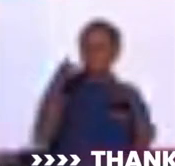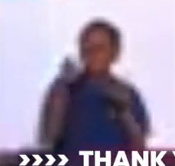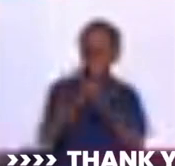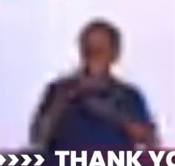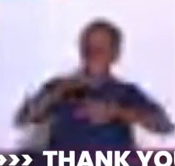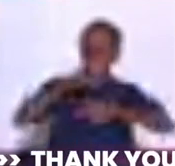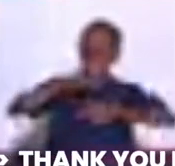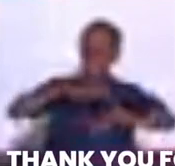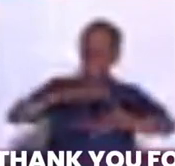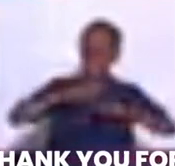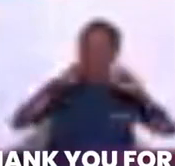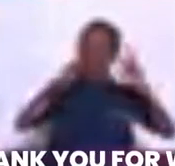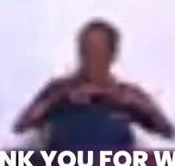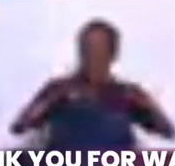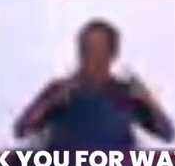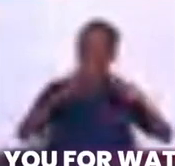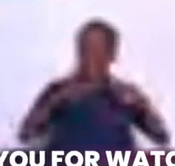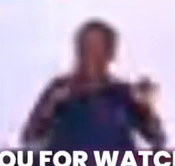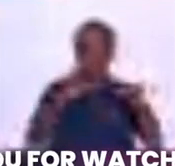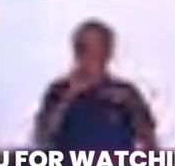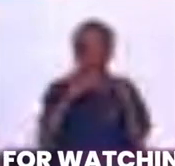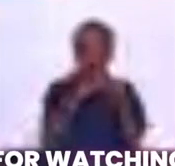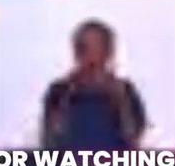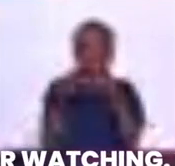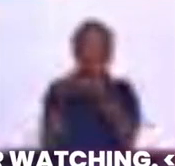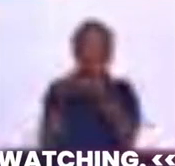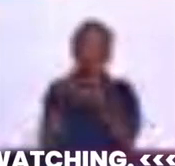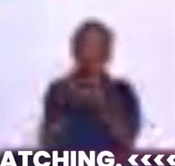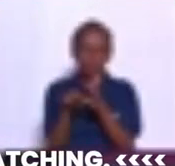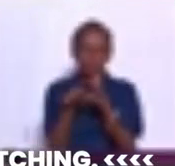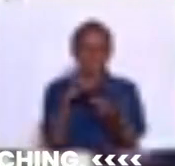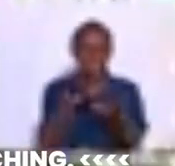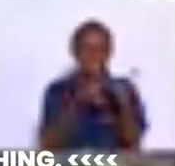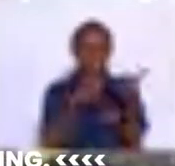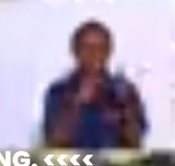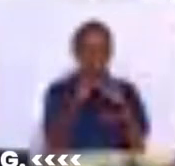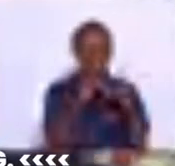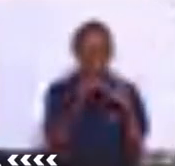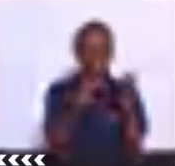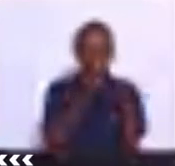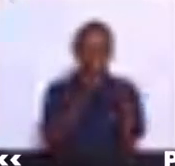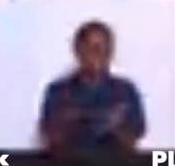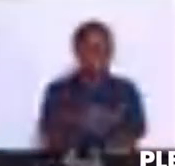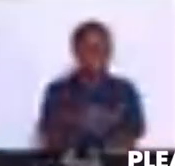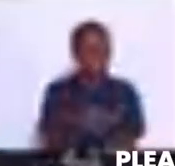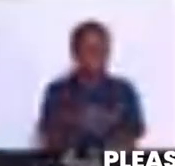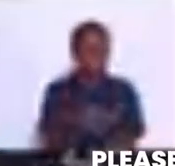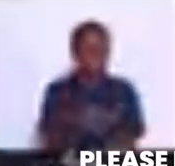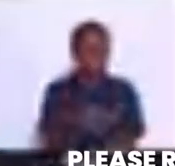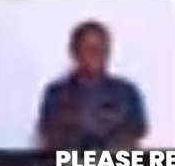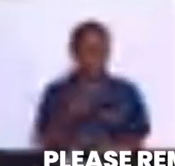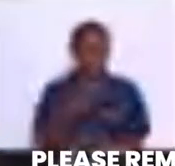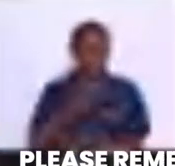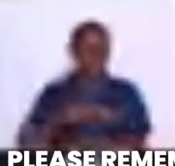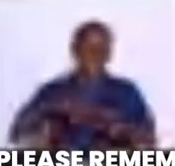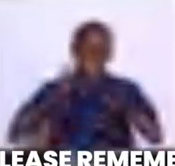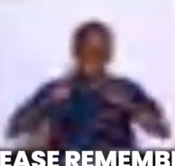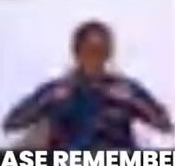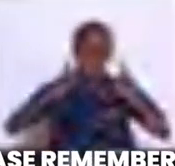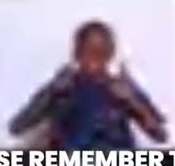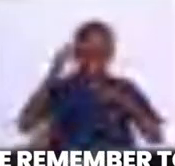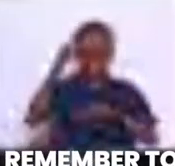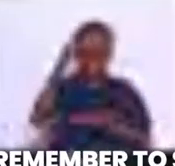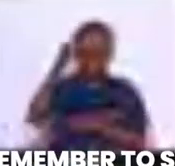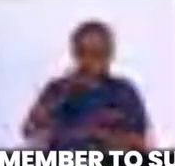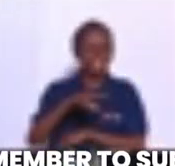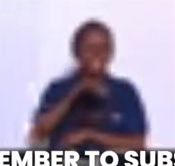enough analysis of the matter. So when he speaks out, he is ready for any